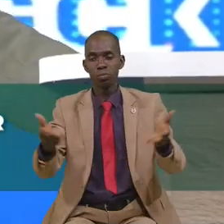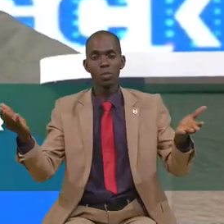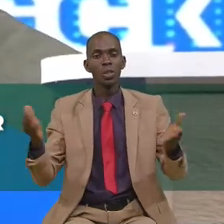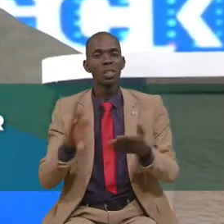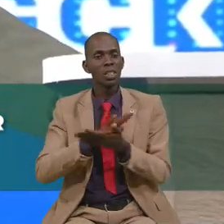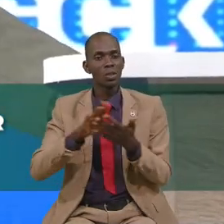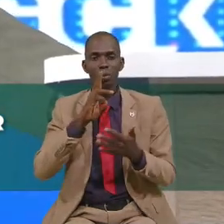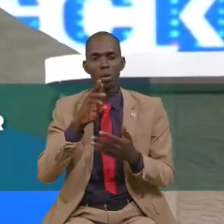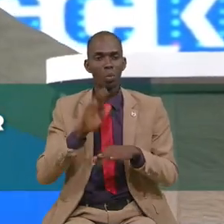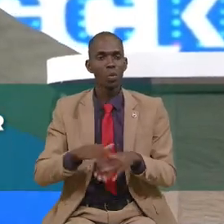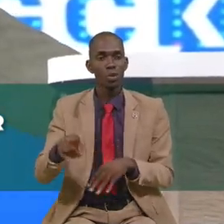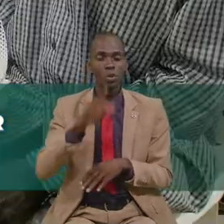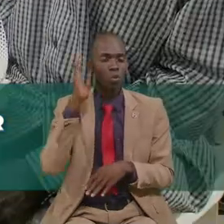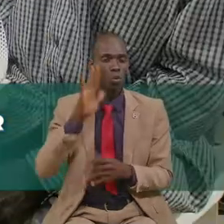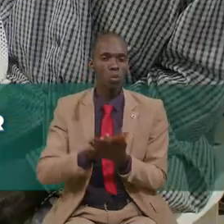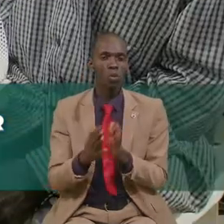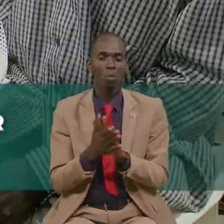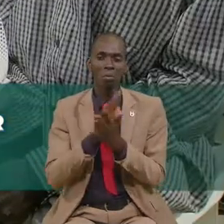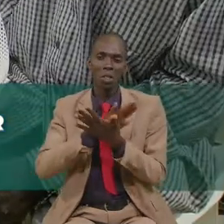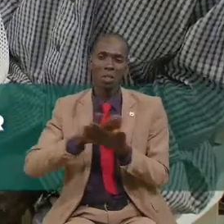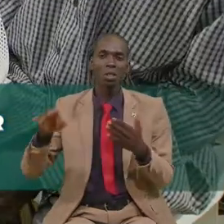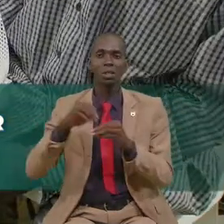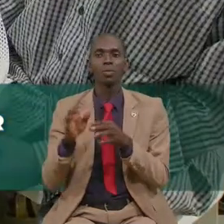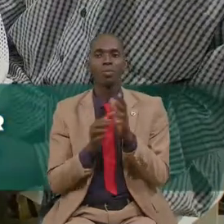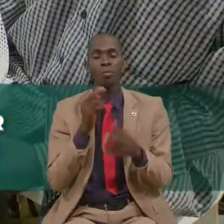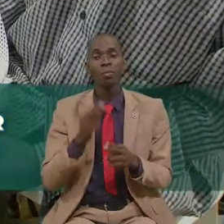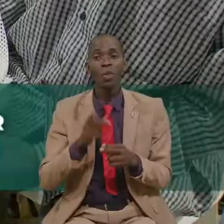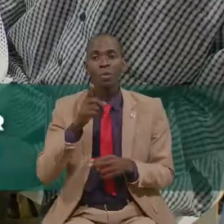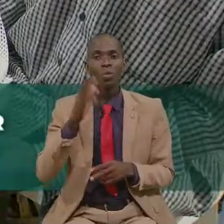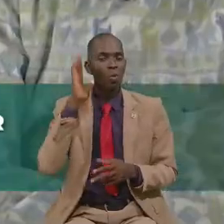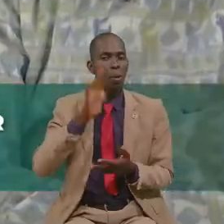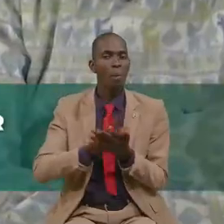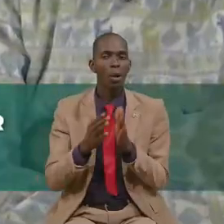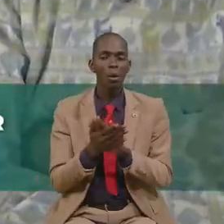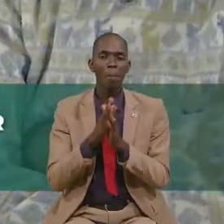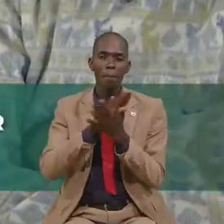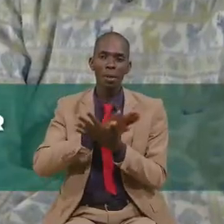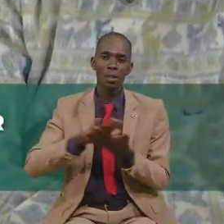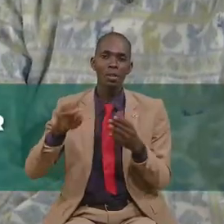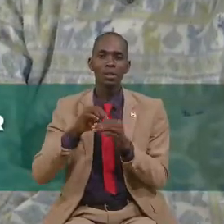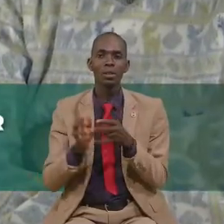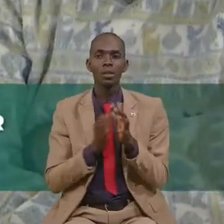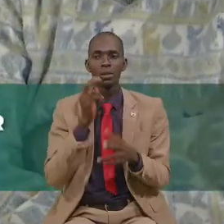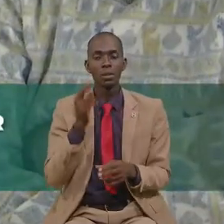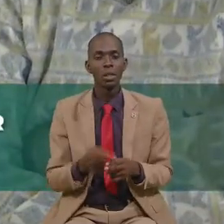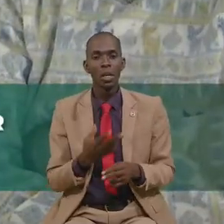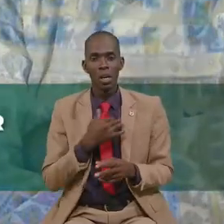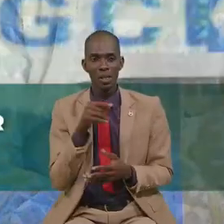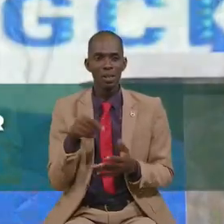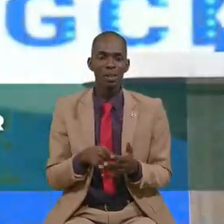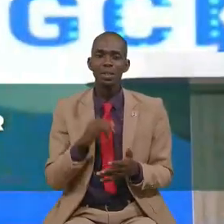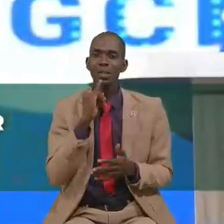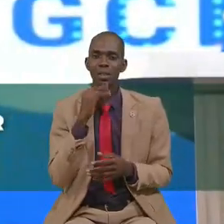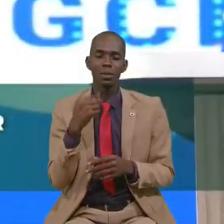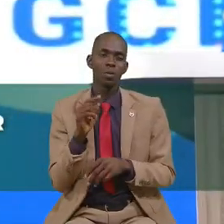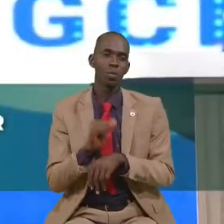be clean. You'll be clean. I said you'll be clean. And this is the work of God, what he said